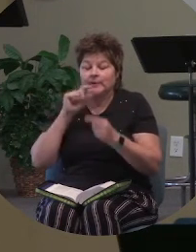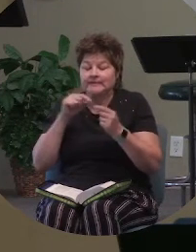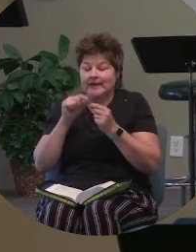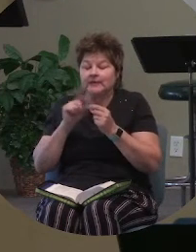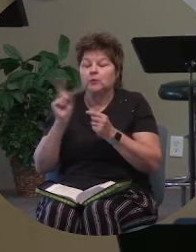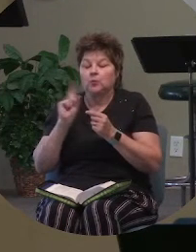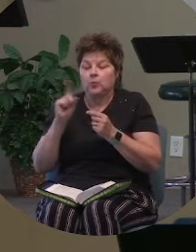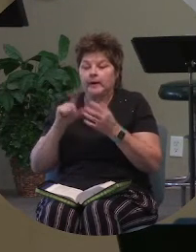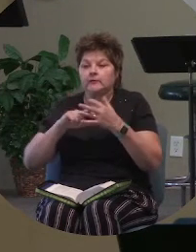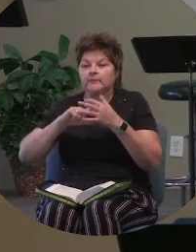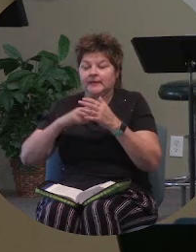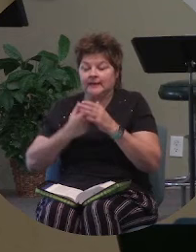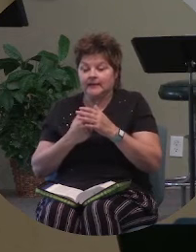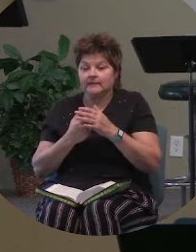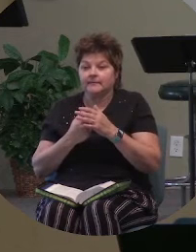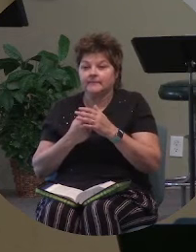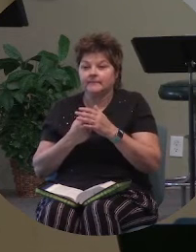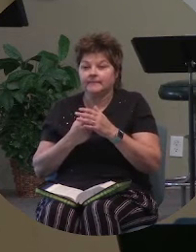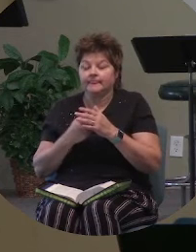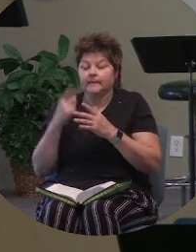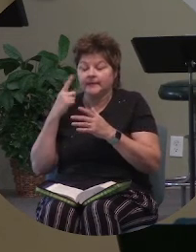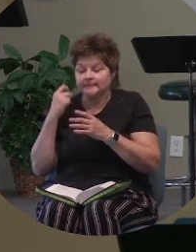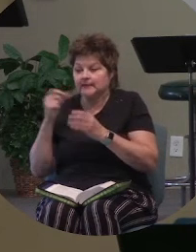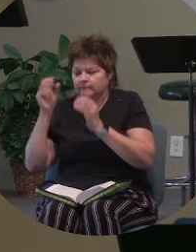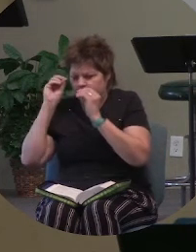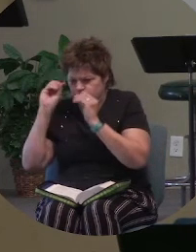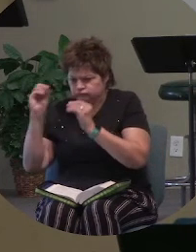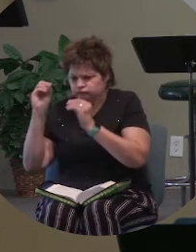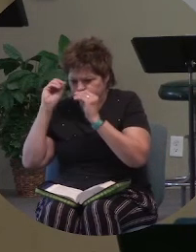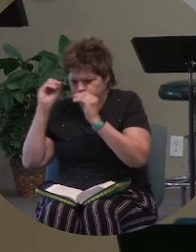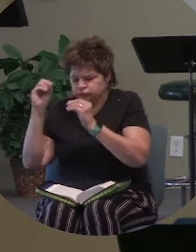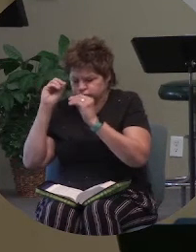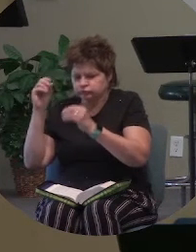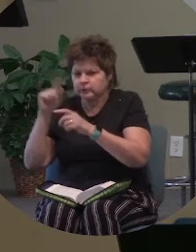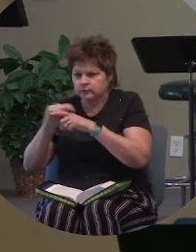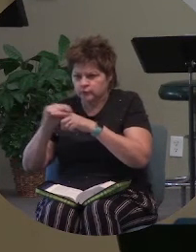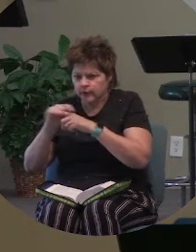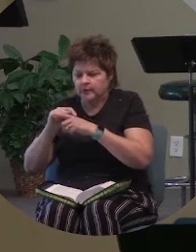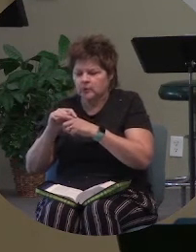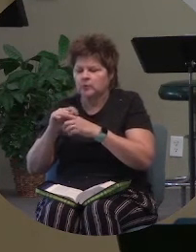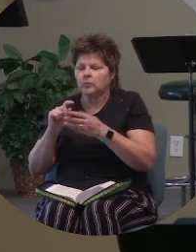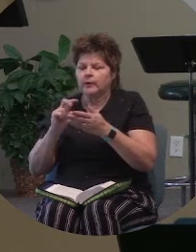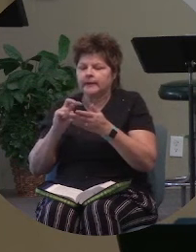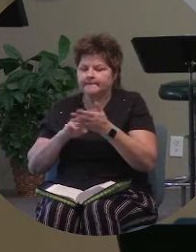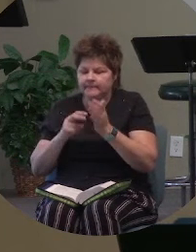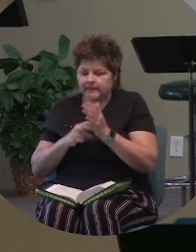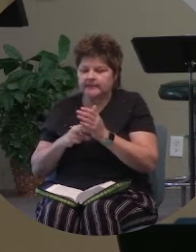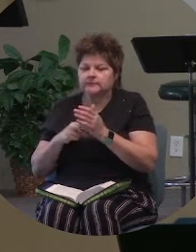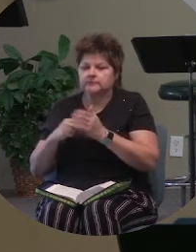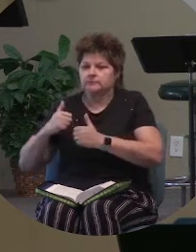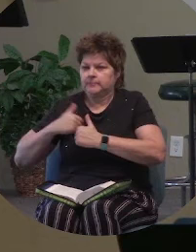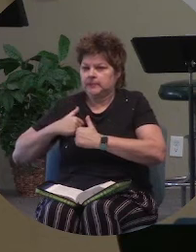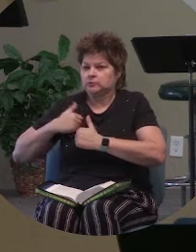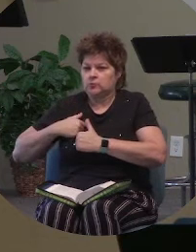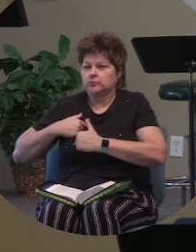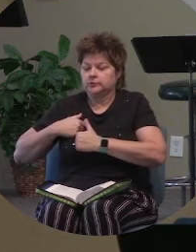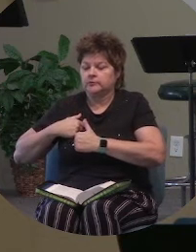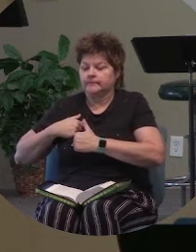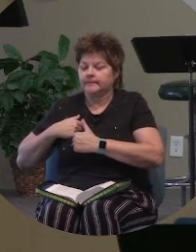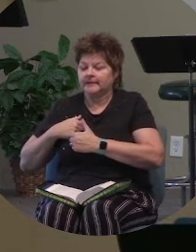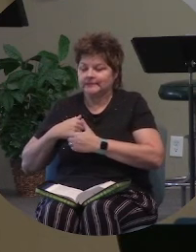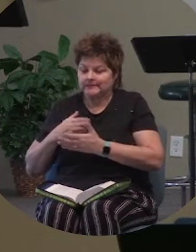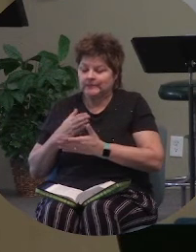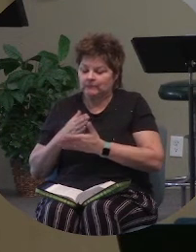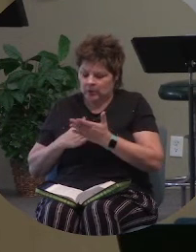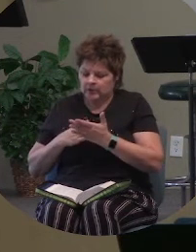begin, because they've been disciplined in what it means to be a soldier. That's part of what he's saying